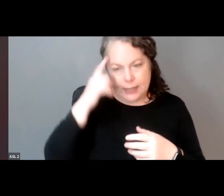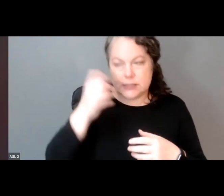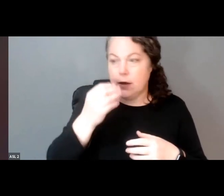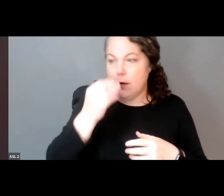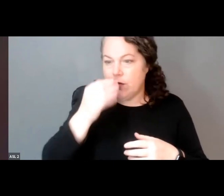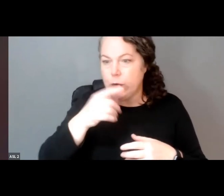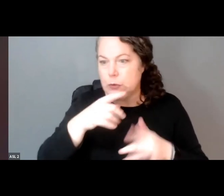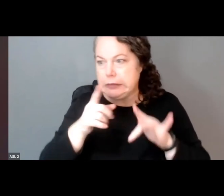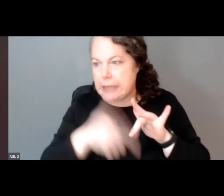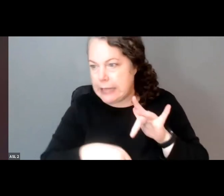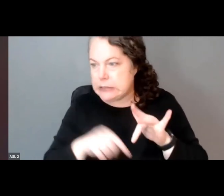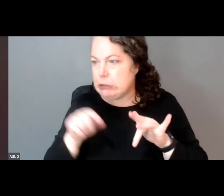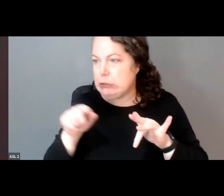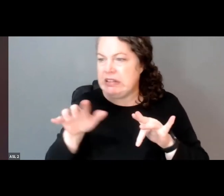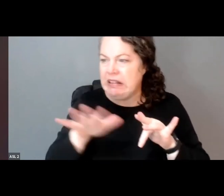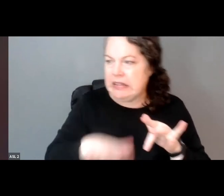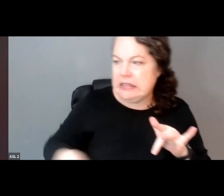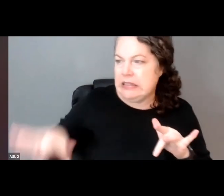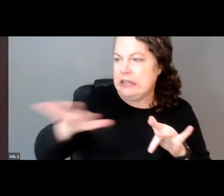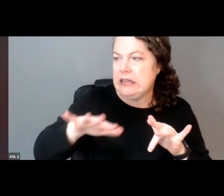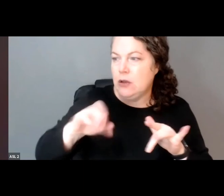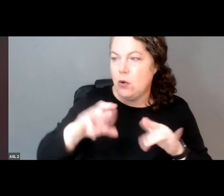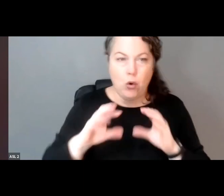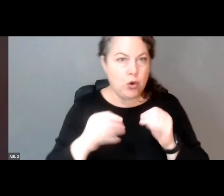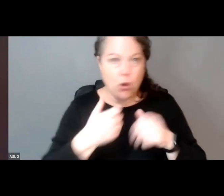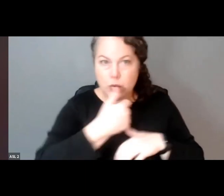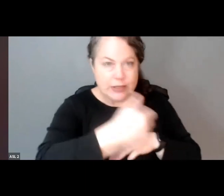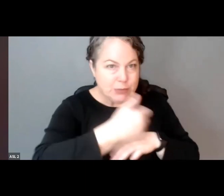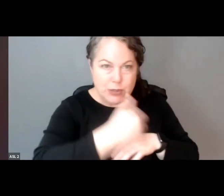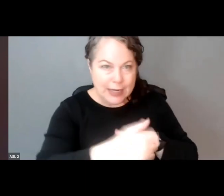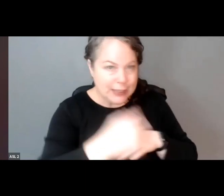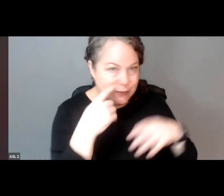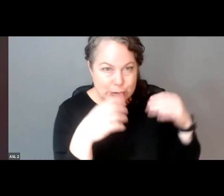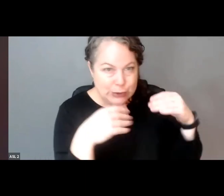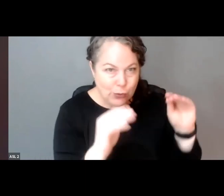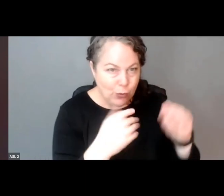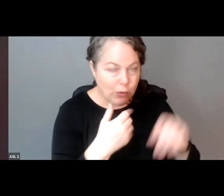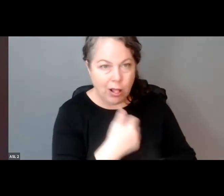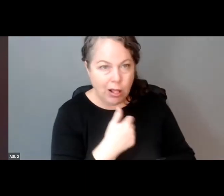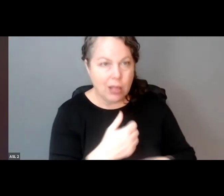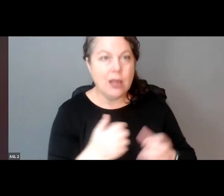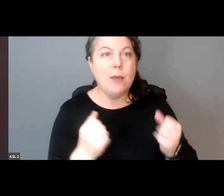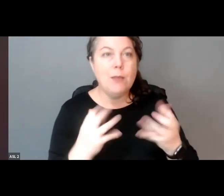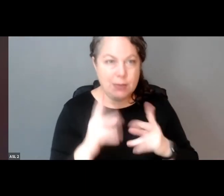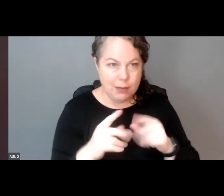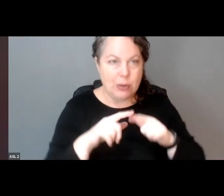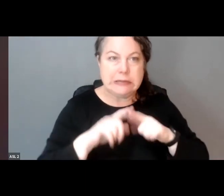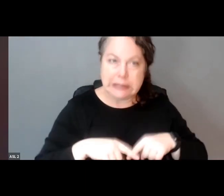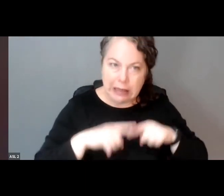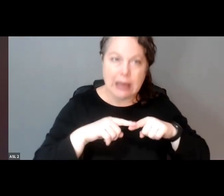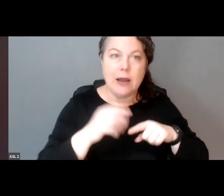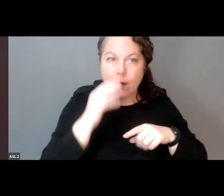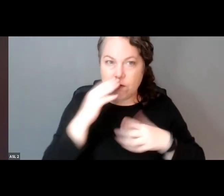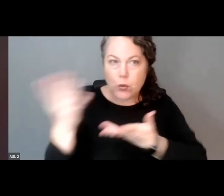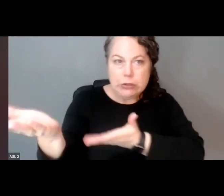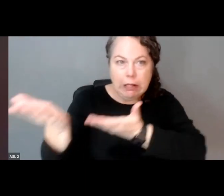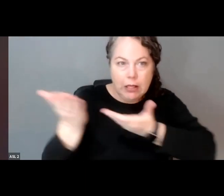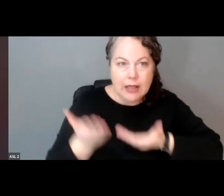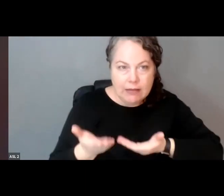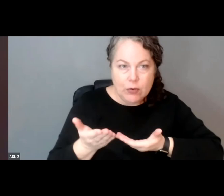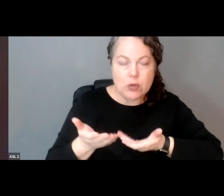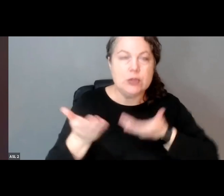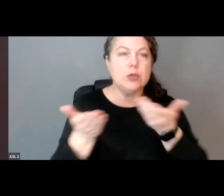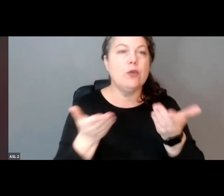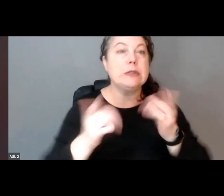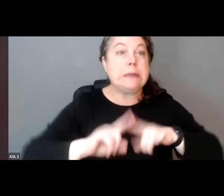to lack of accessible transportation options, many folks have relied on food delivery services. However, during the